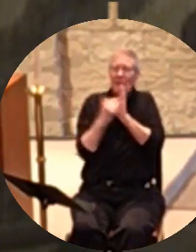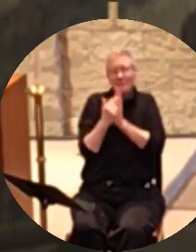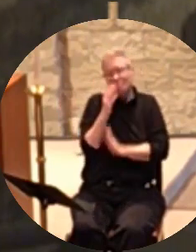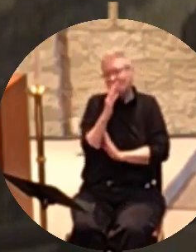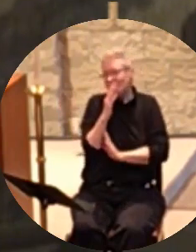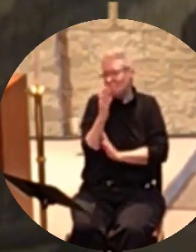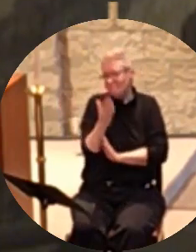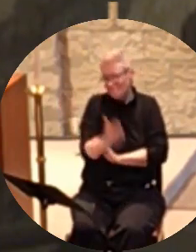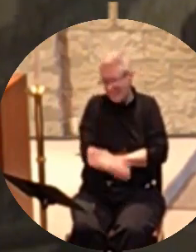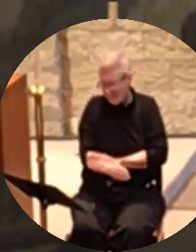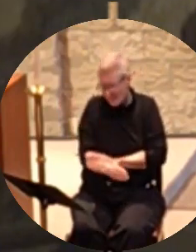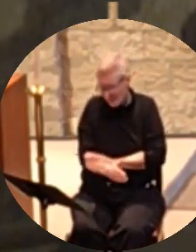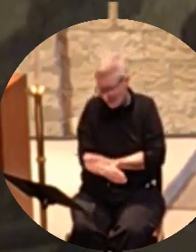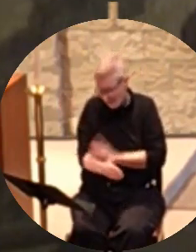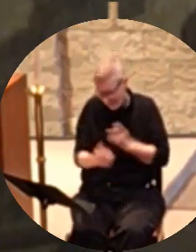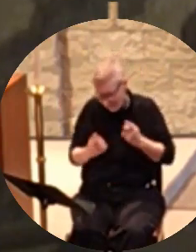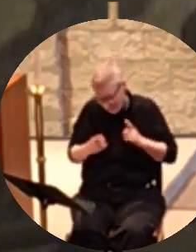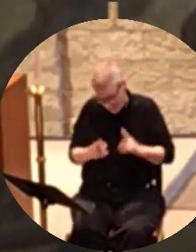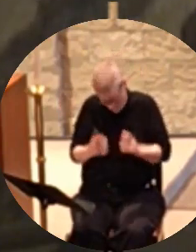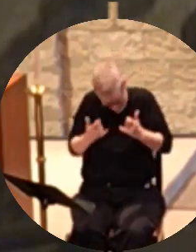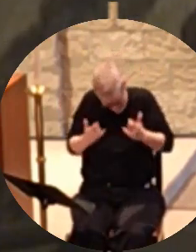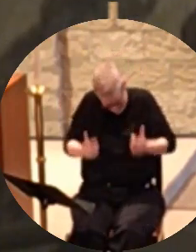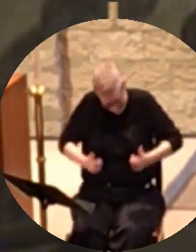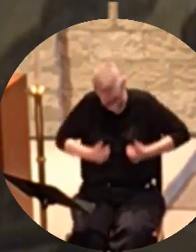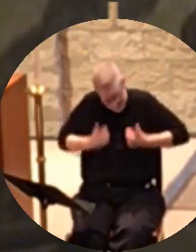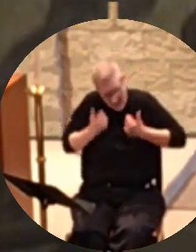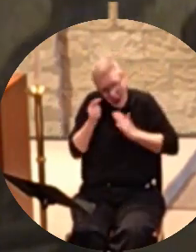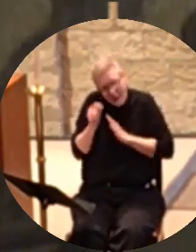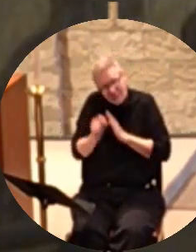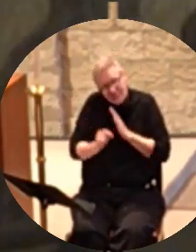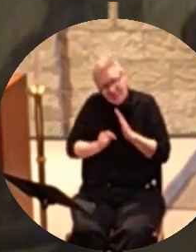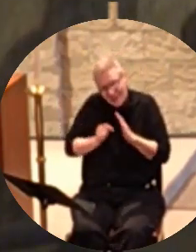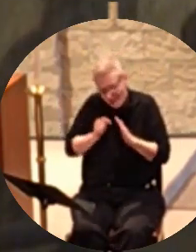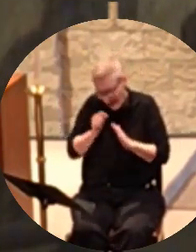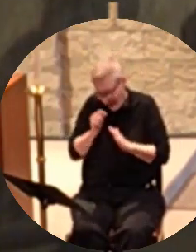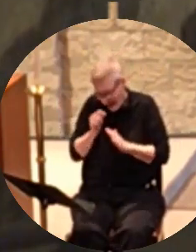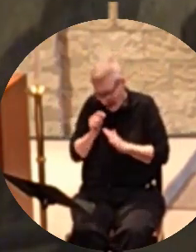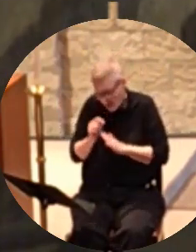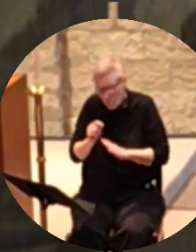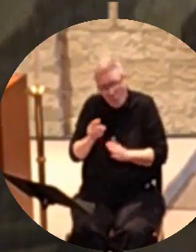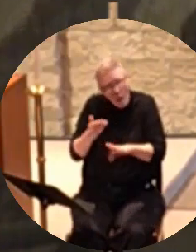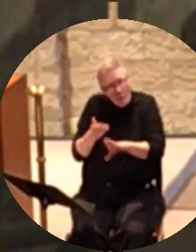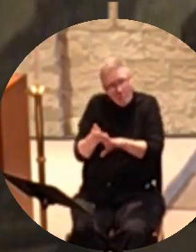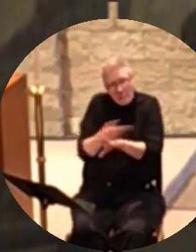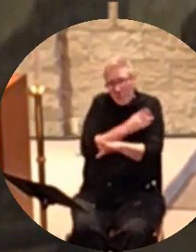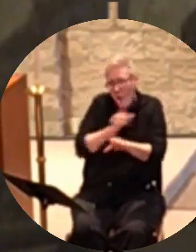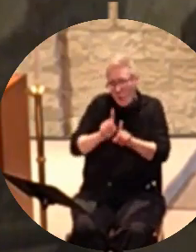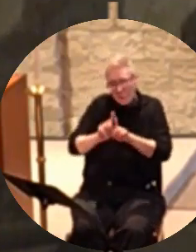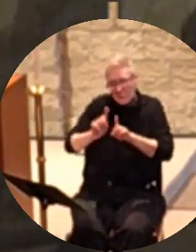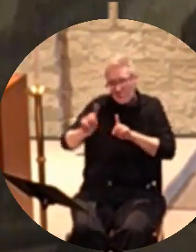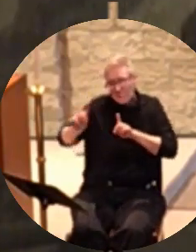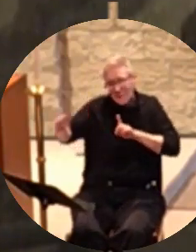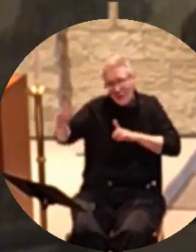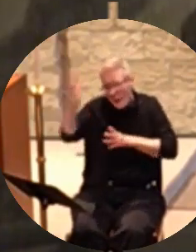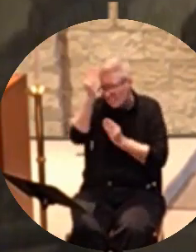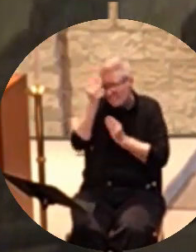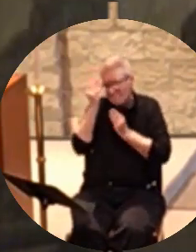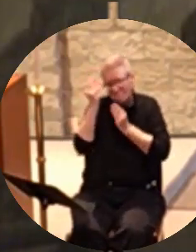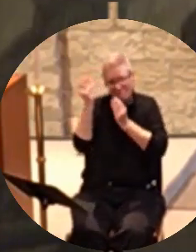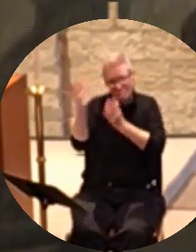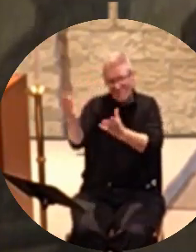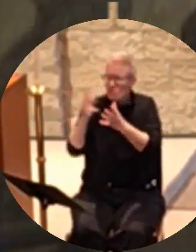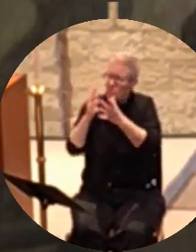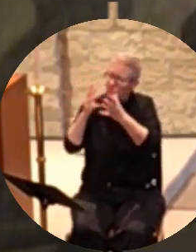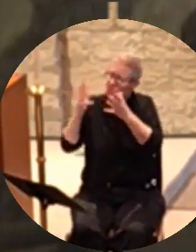in this lifetime. Let me say before we part, so much of me is